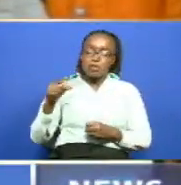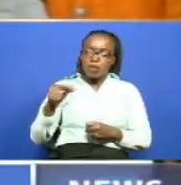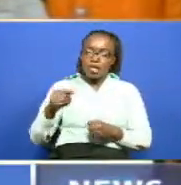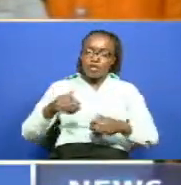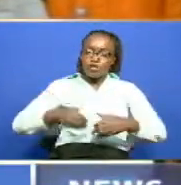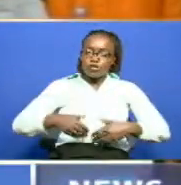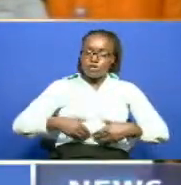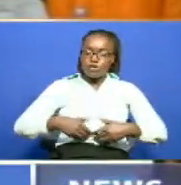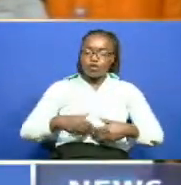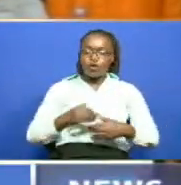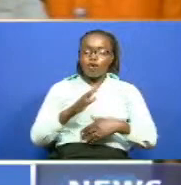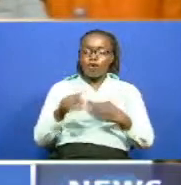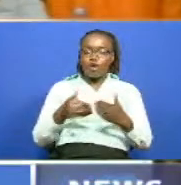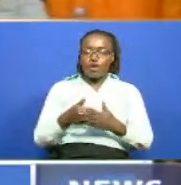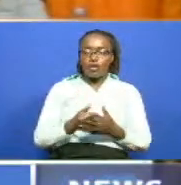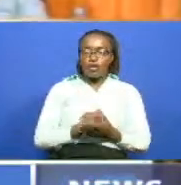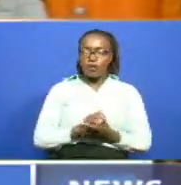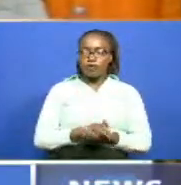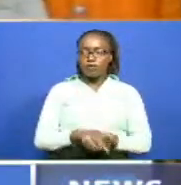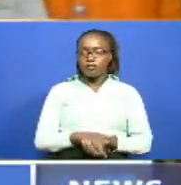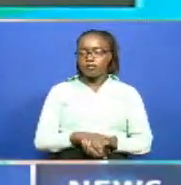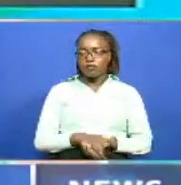Kiptum, Channel 1 Business.